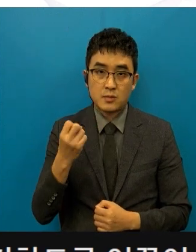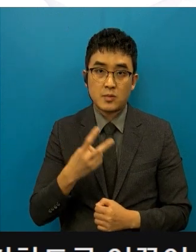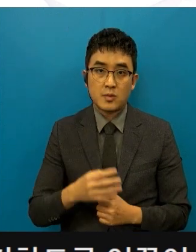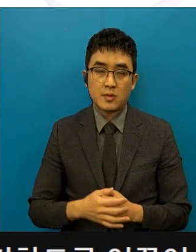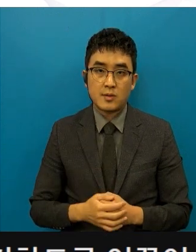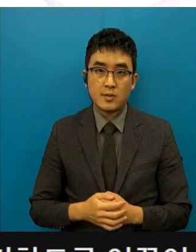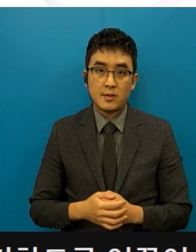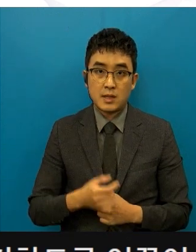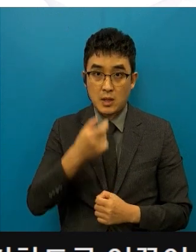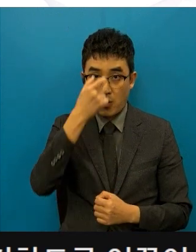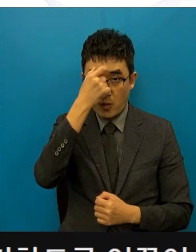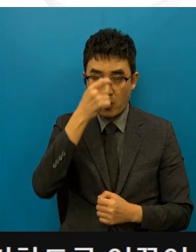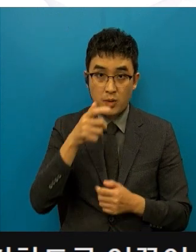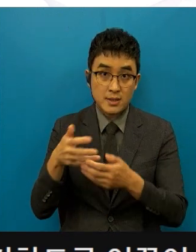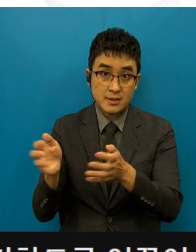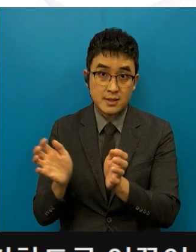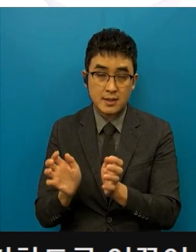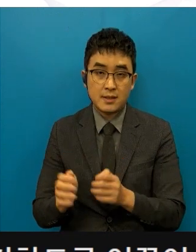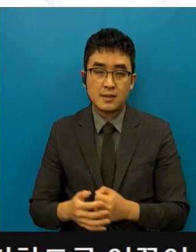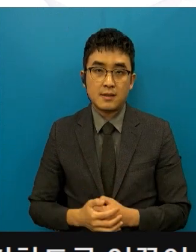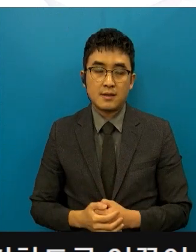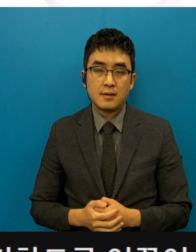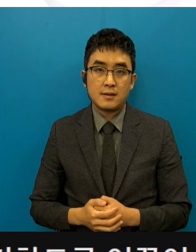end-of-life decisions led to the